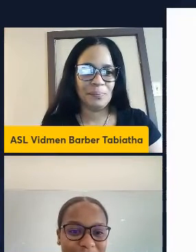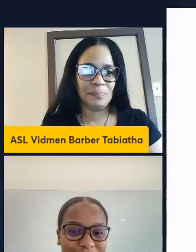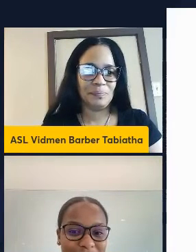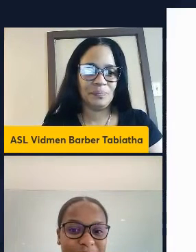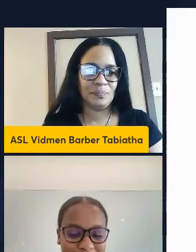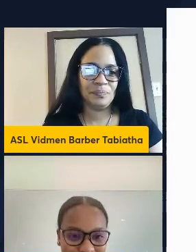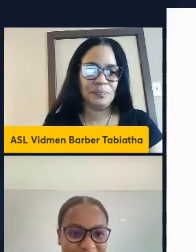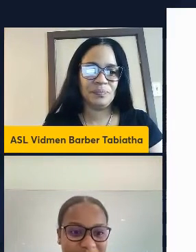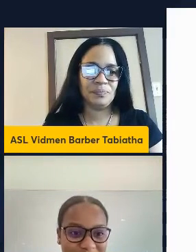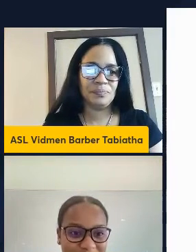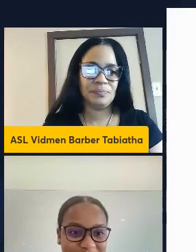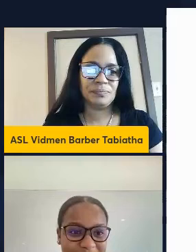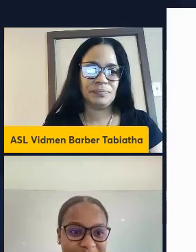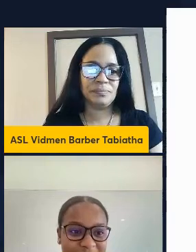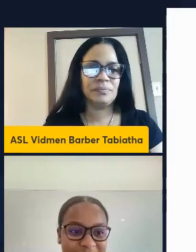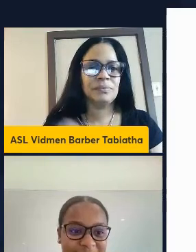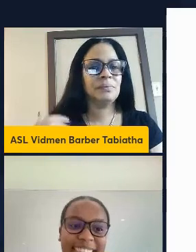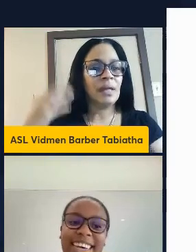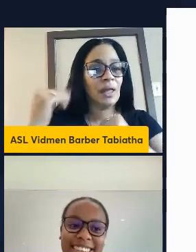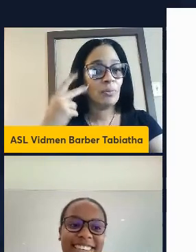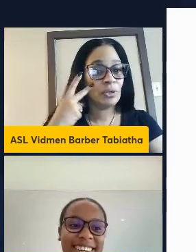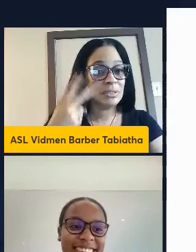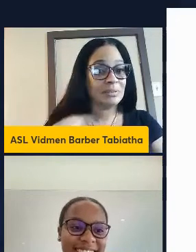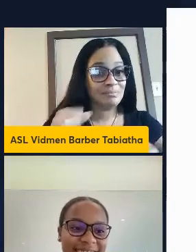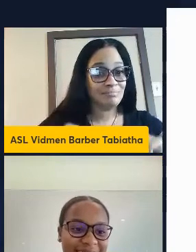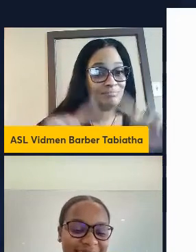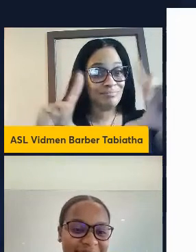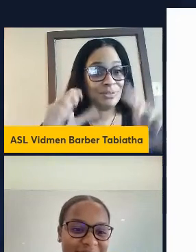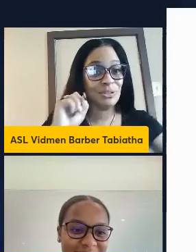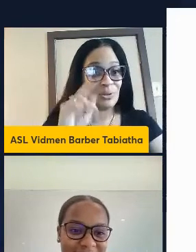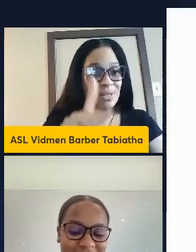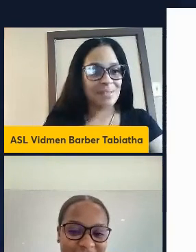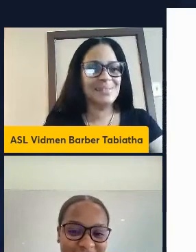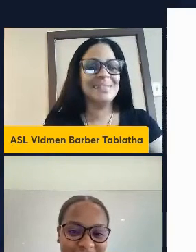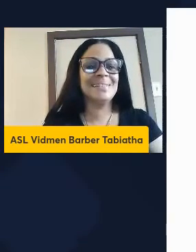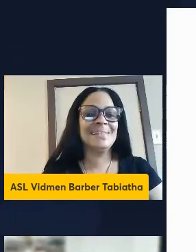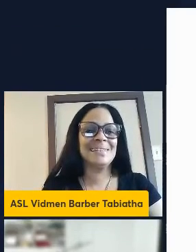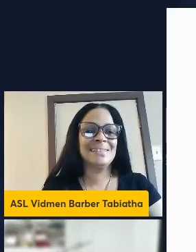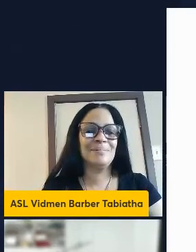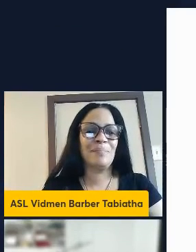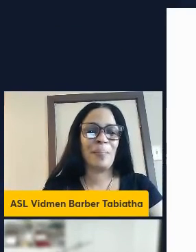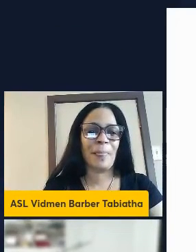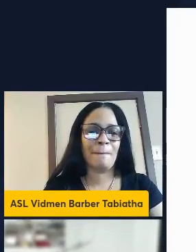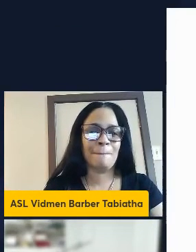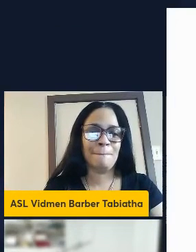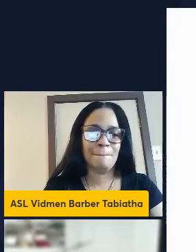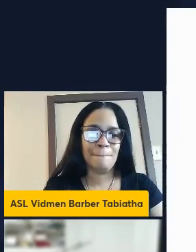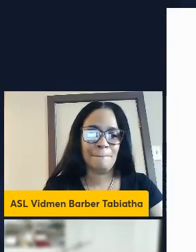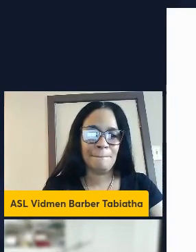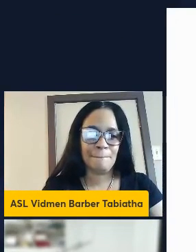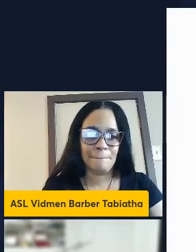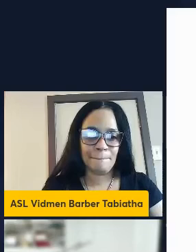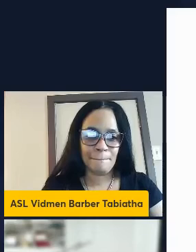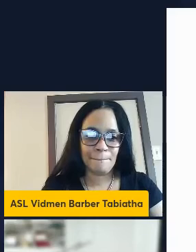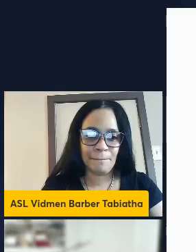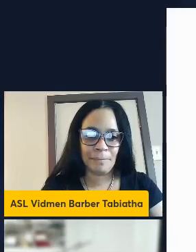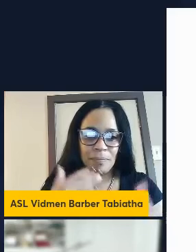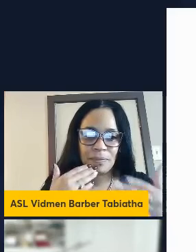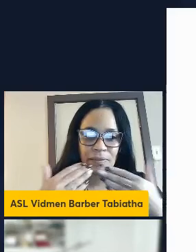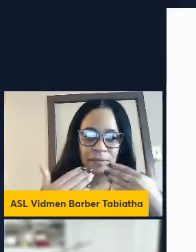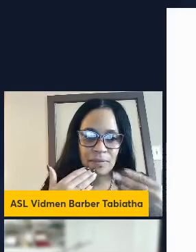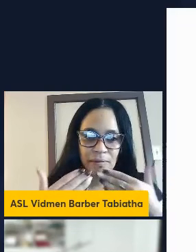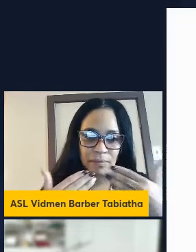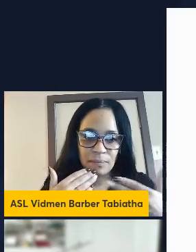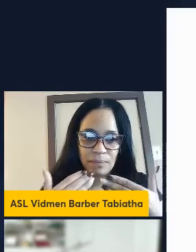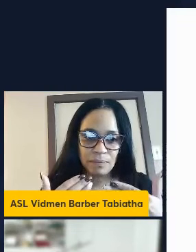Thank you. I hope you can see my slides, okay? Yes. Yes. Thank you. Okay. Hi. Thank you, Kristen, for the